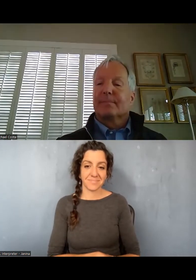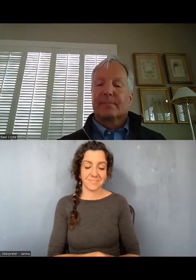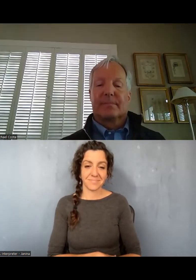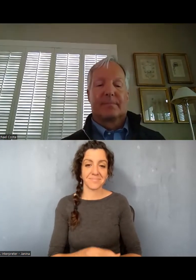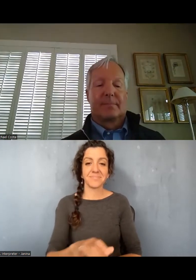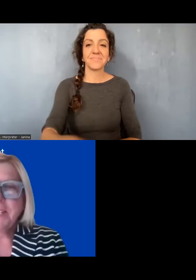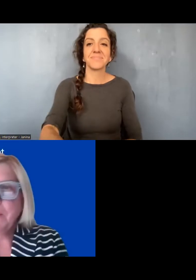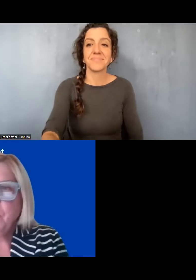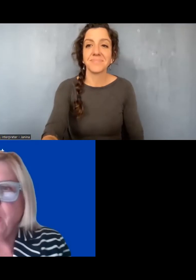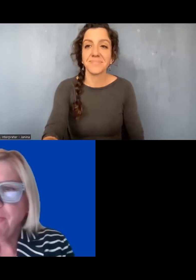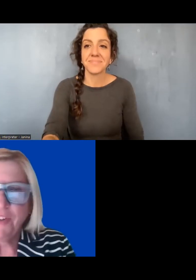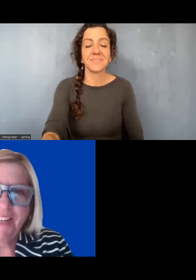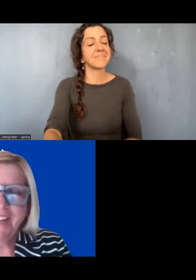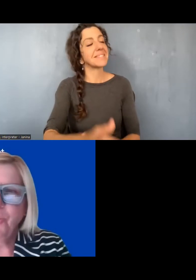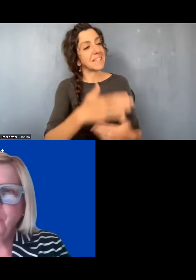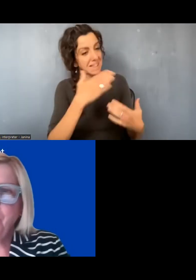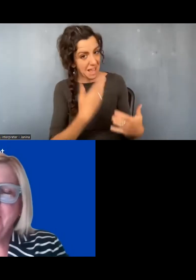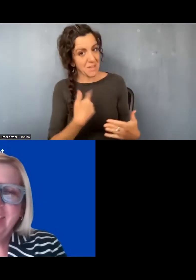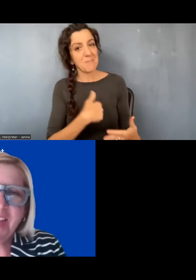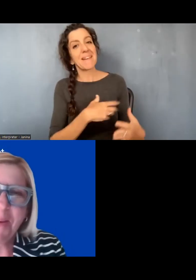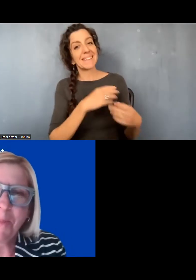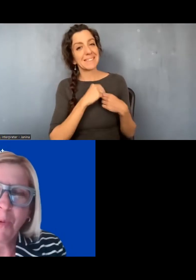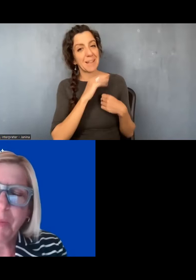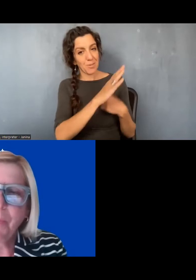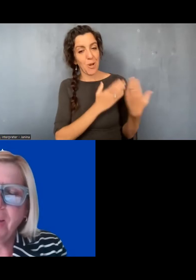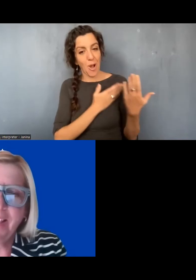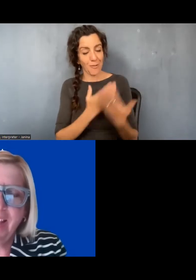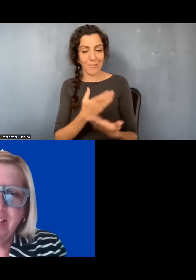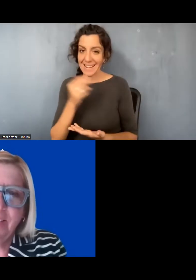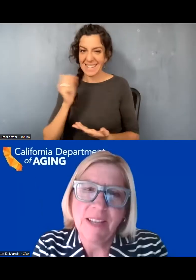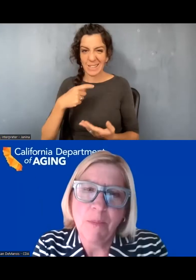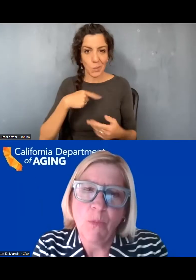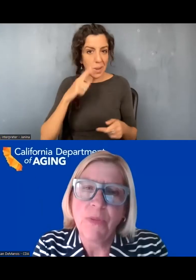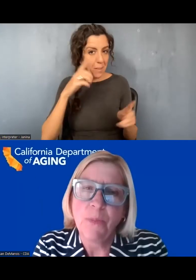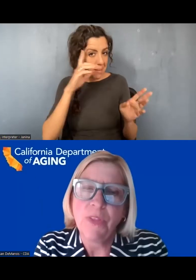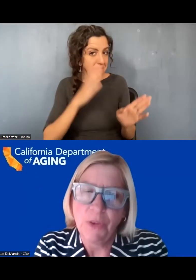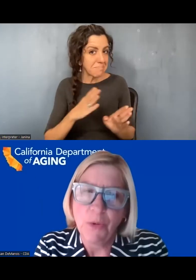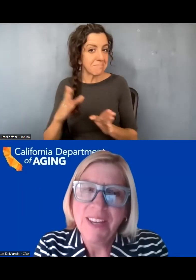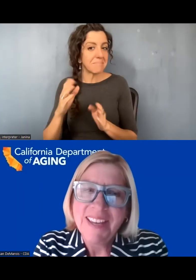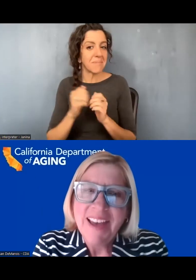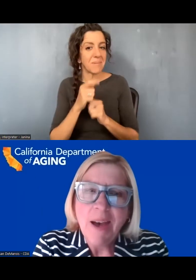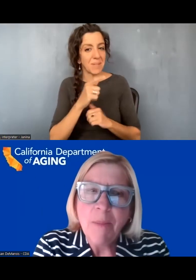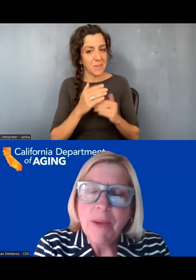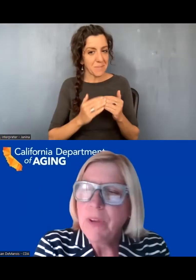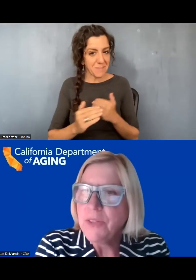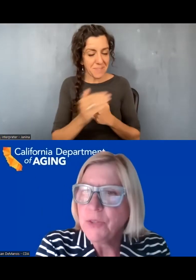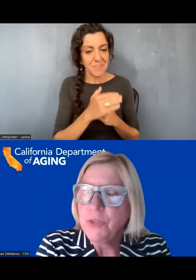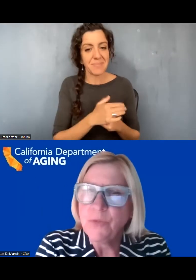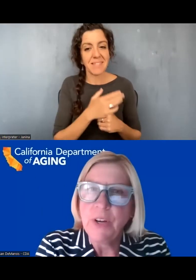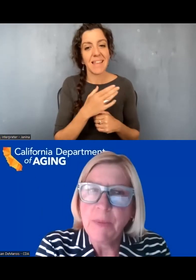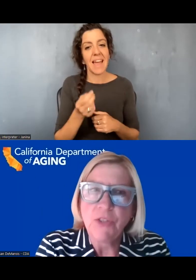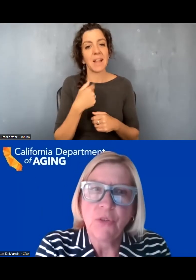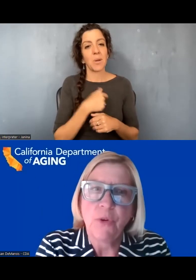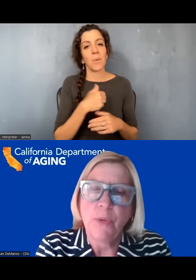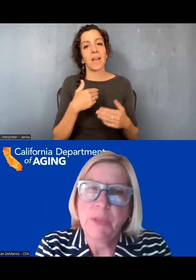Thank you, Michael. We accept your offer, and you will be. We'll be plotting that with you. And we also do